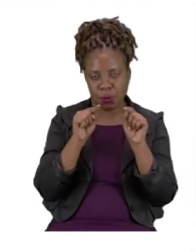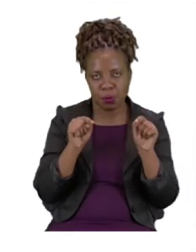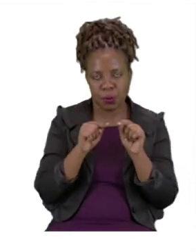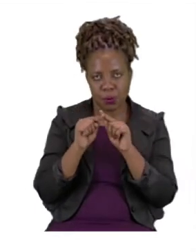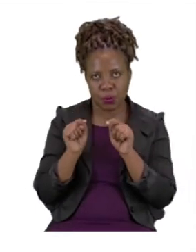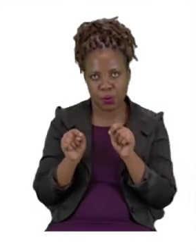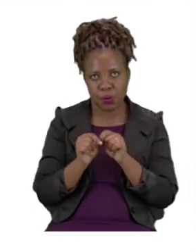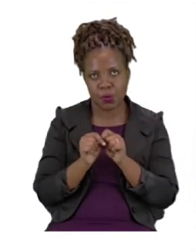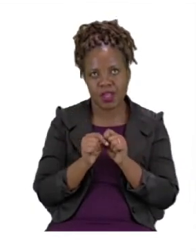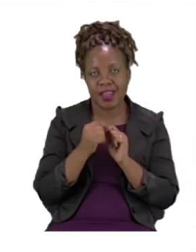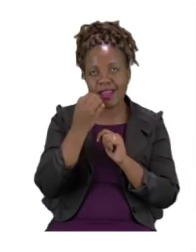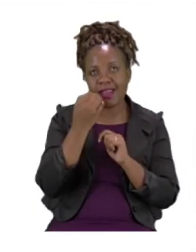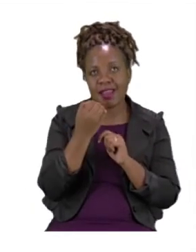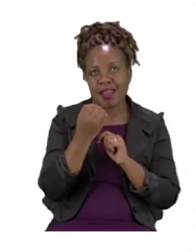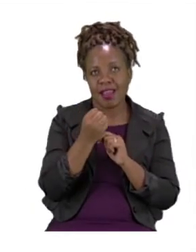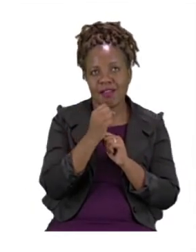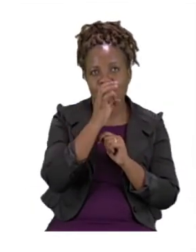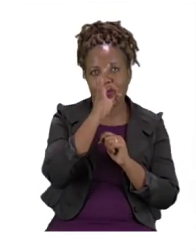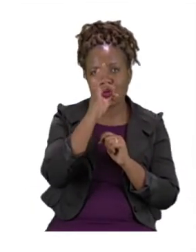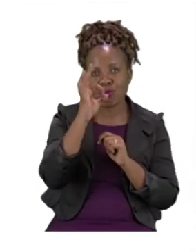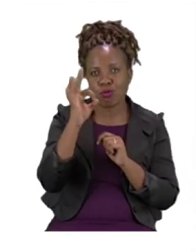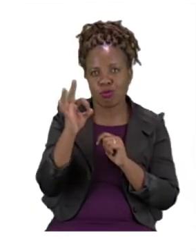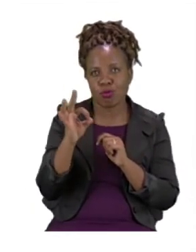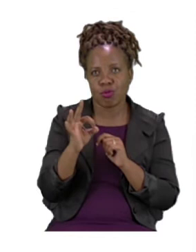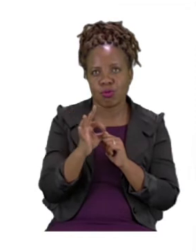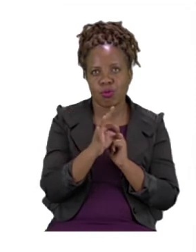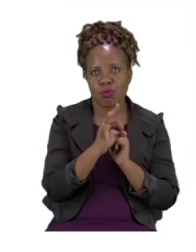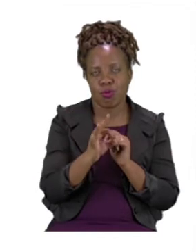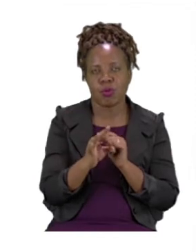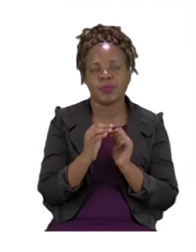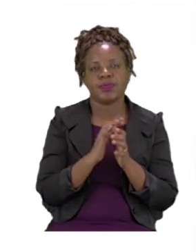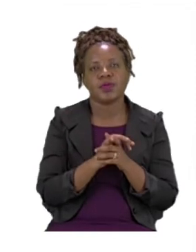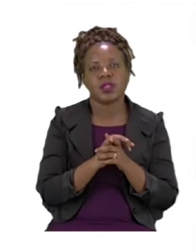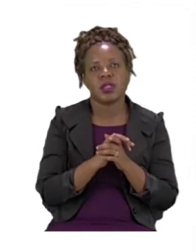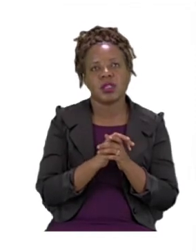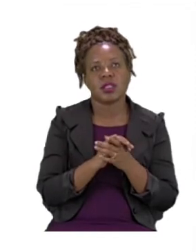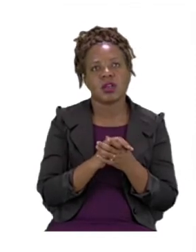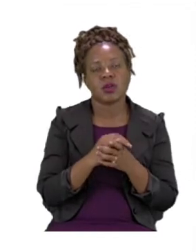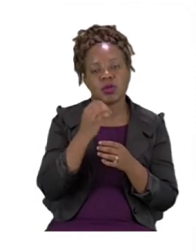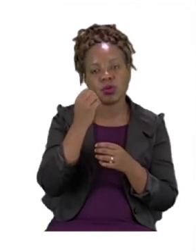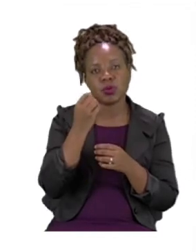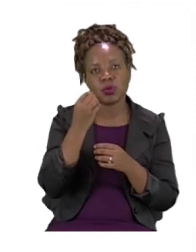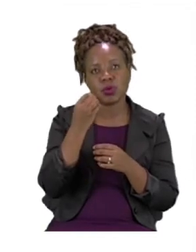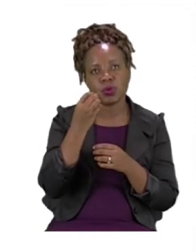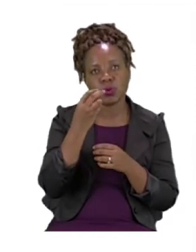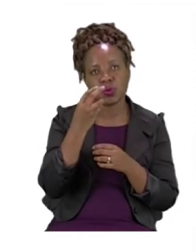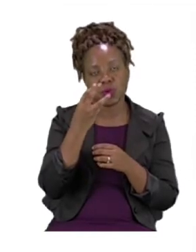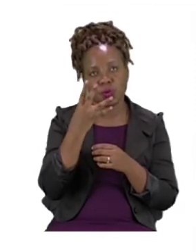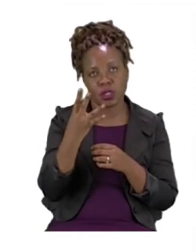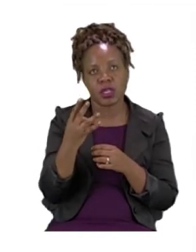each frame can fit 20 dots. Let's count them for the first example that we